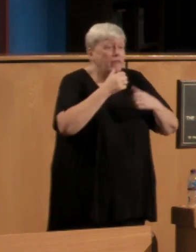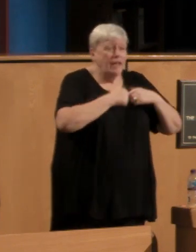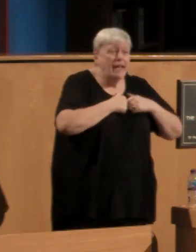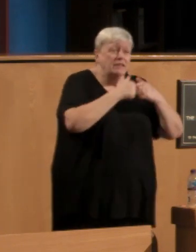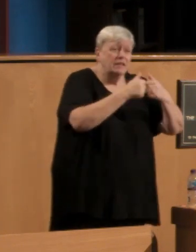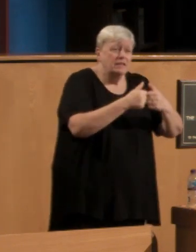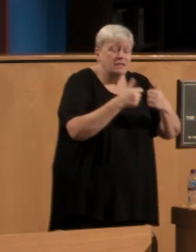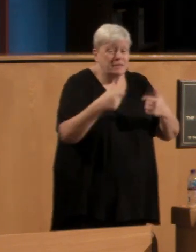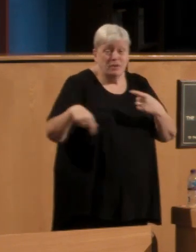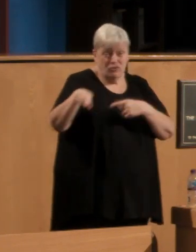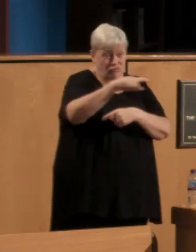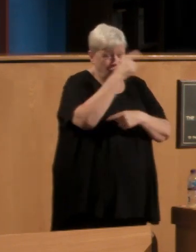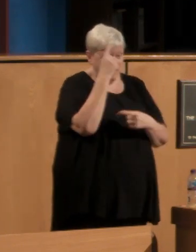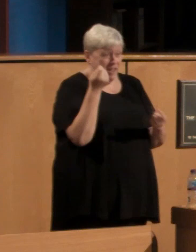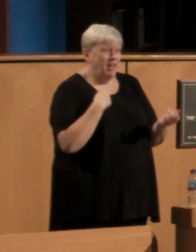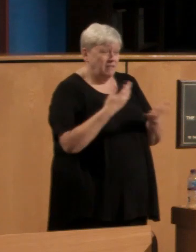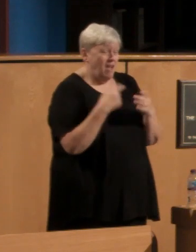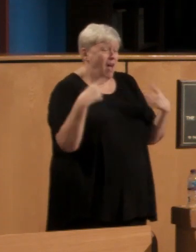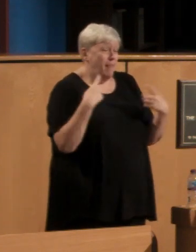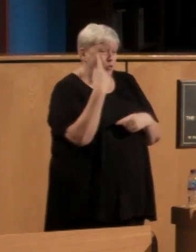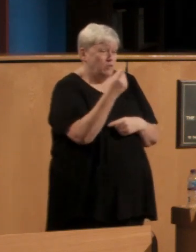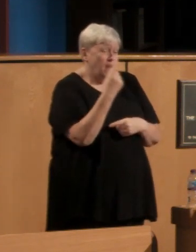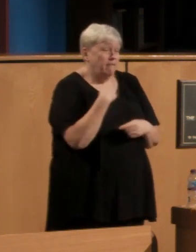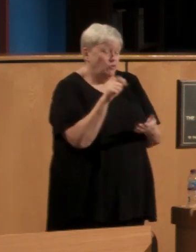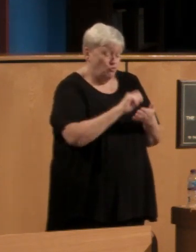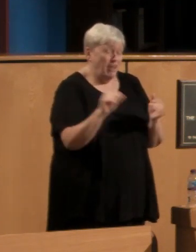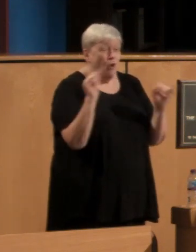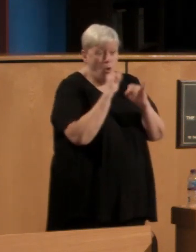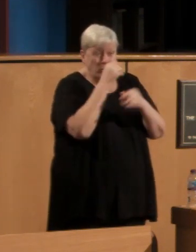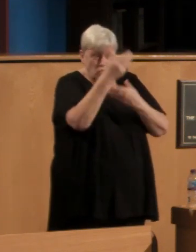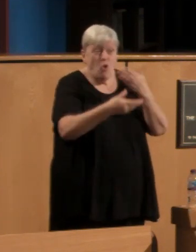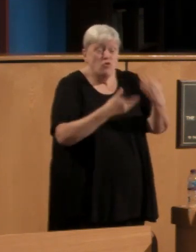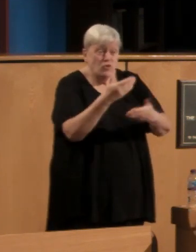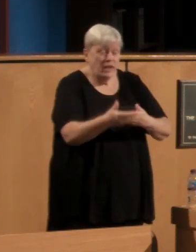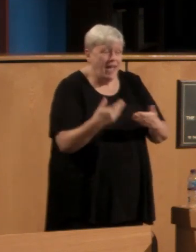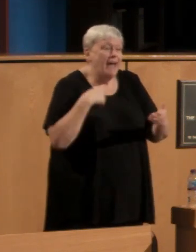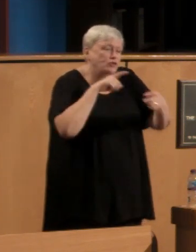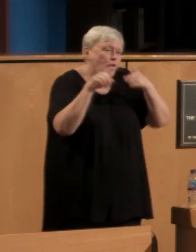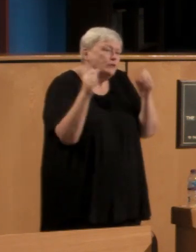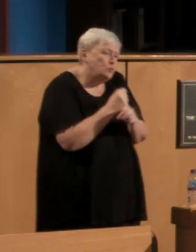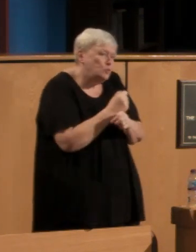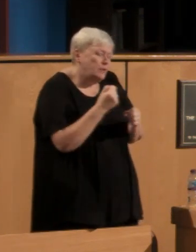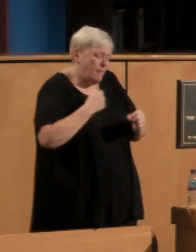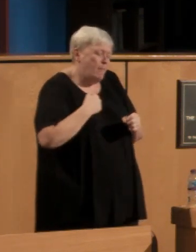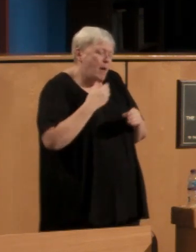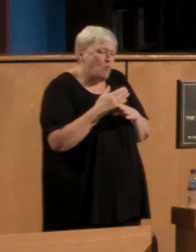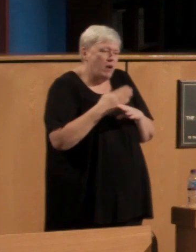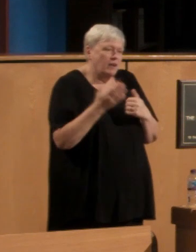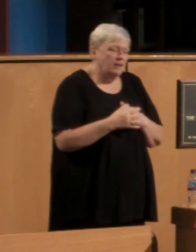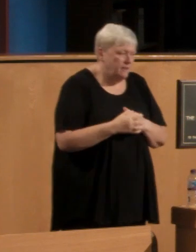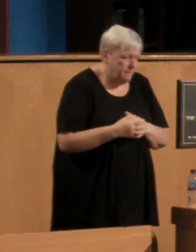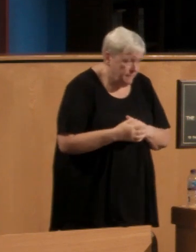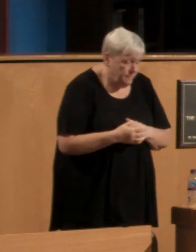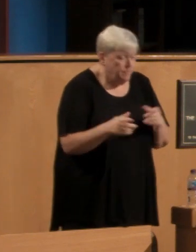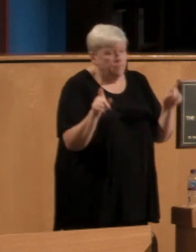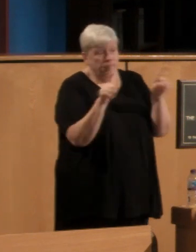allow yourself in writing a horrible story. And I think that's what I try to do in my queer horror. And on top